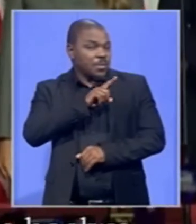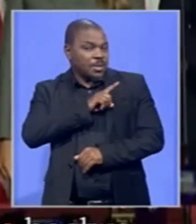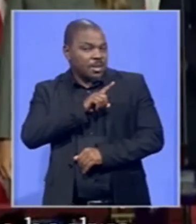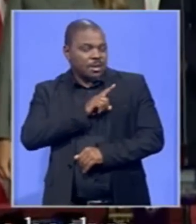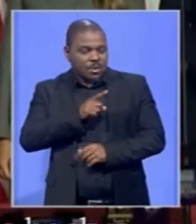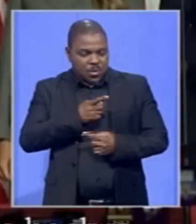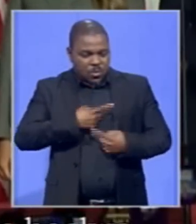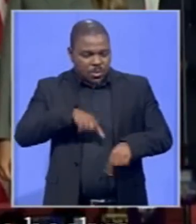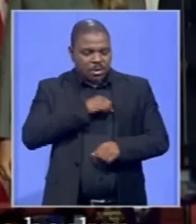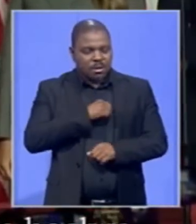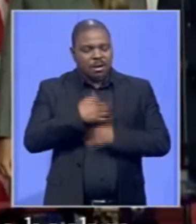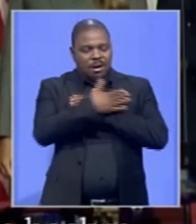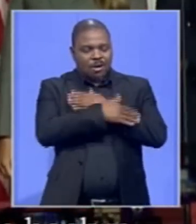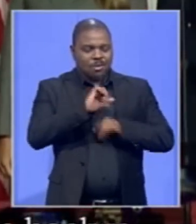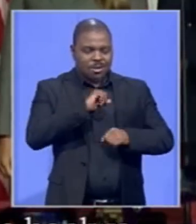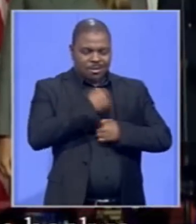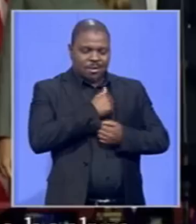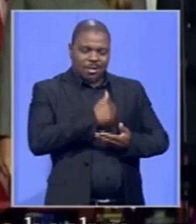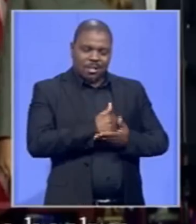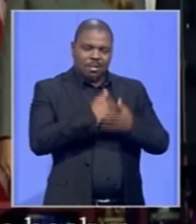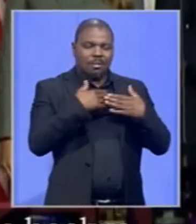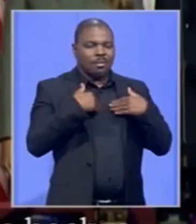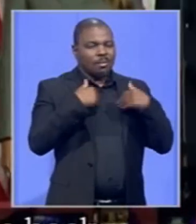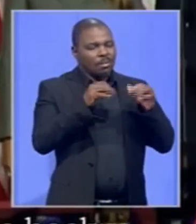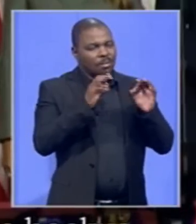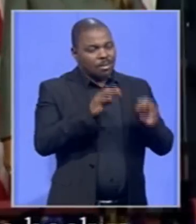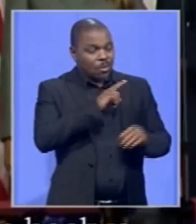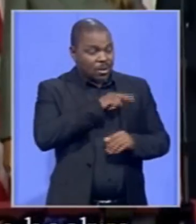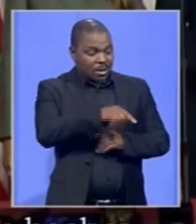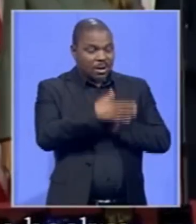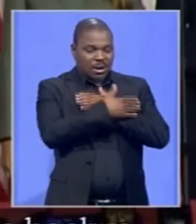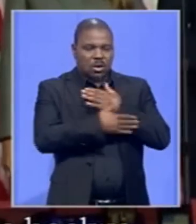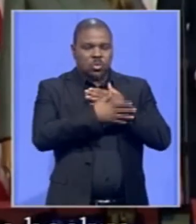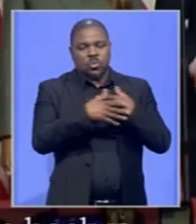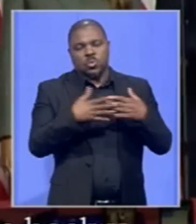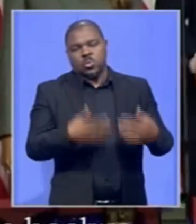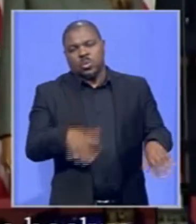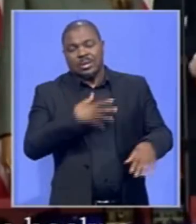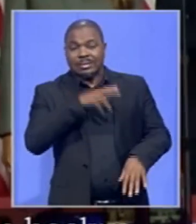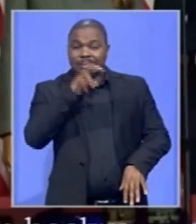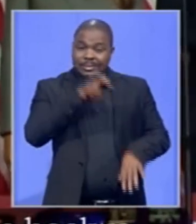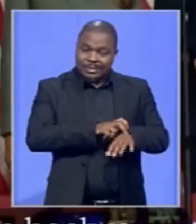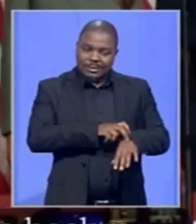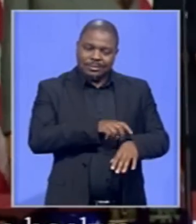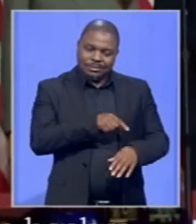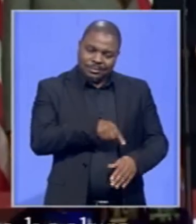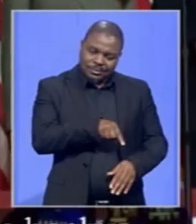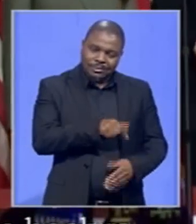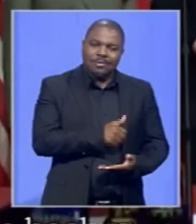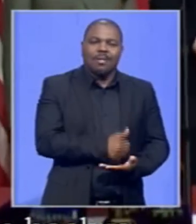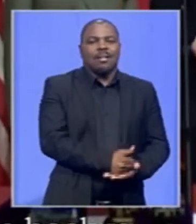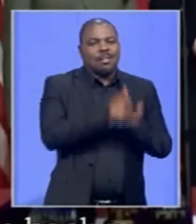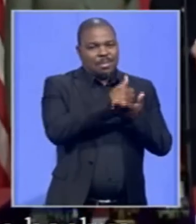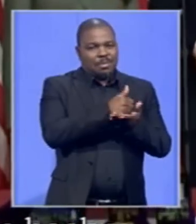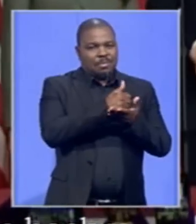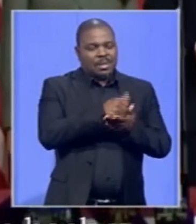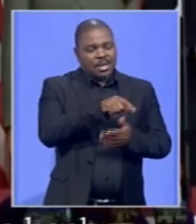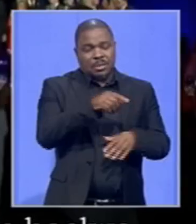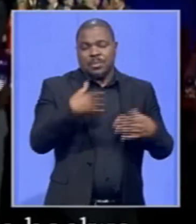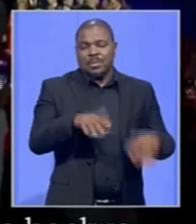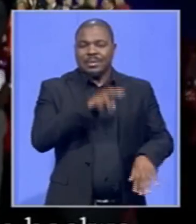help our country heal. We're going to help our country heal. We have a country that needs help, and it needs help very